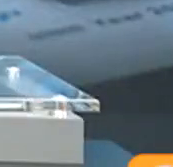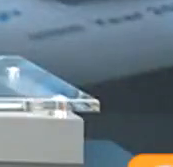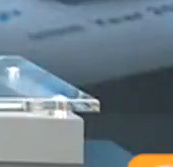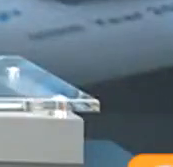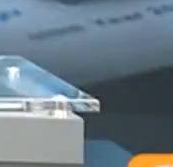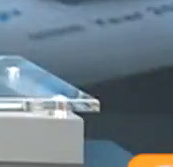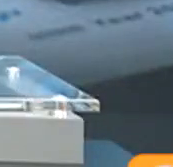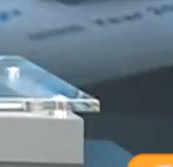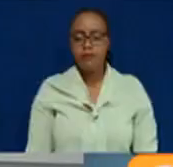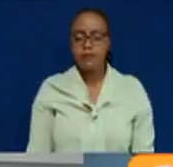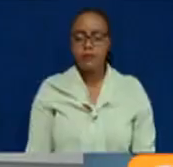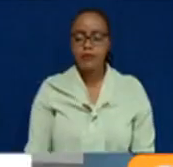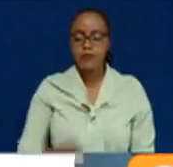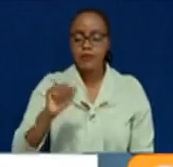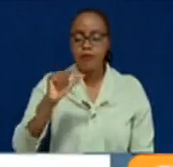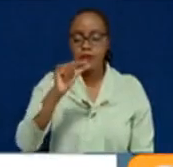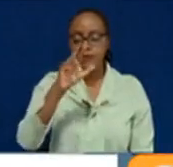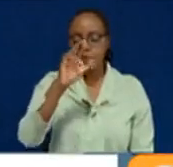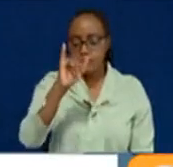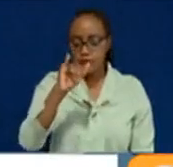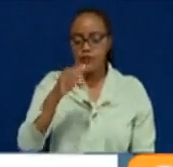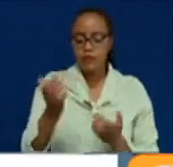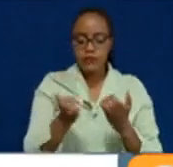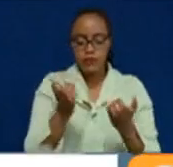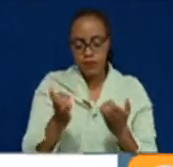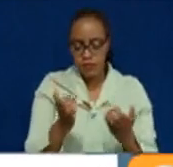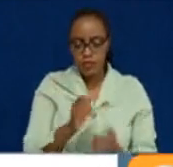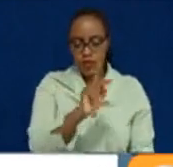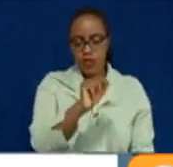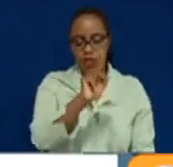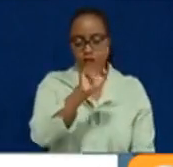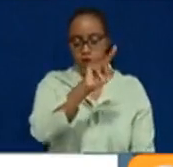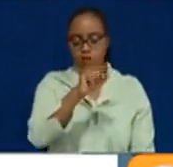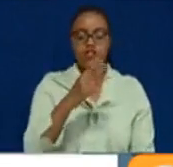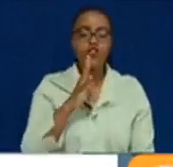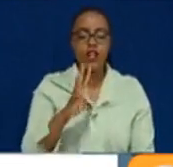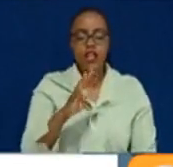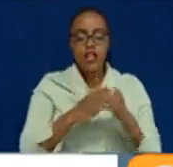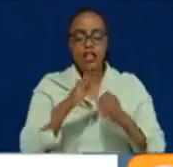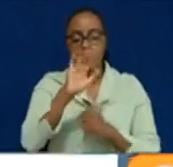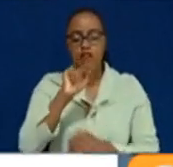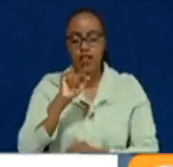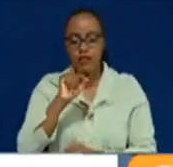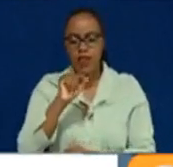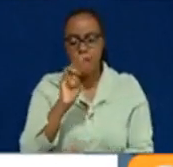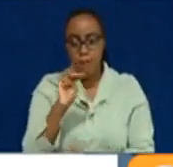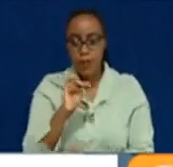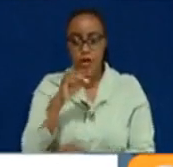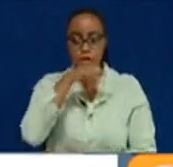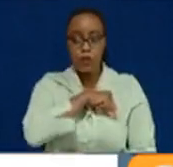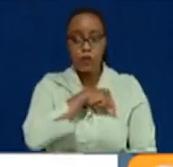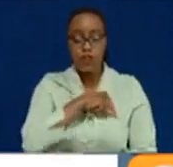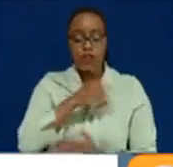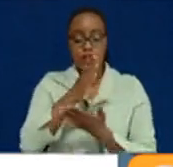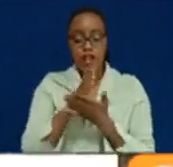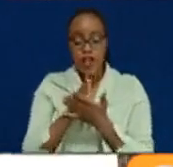Listed agribusiness firm Kakuzi PLC has posted a 495 million shilling pre-tax profit in its